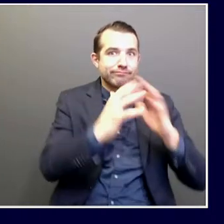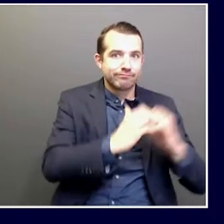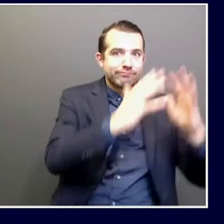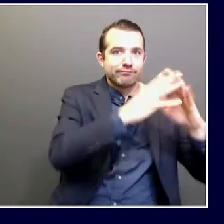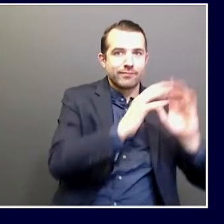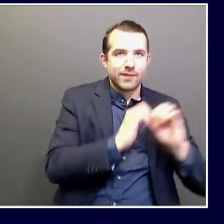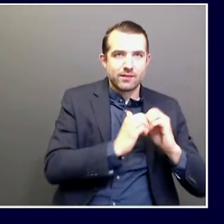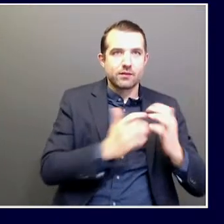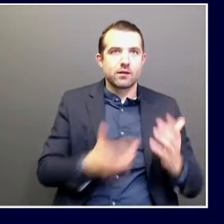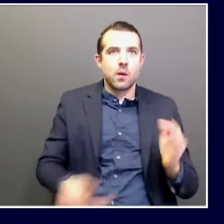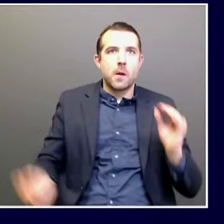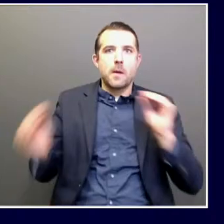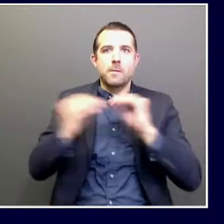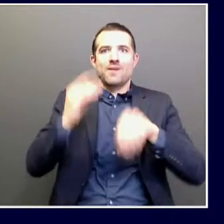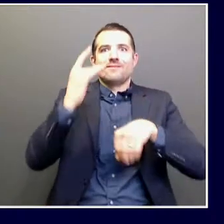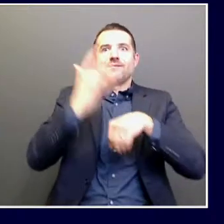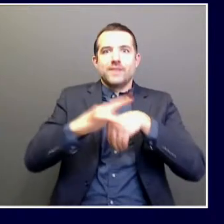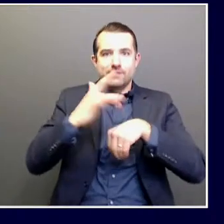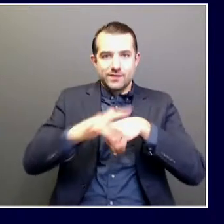to at-home testing.